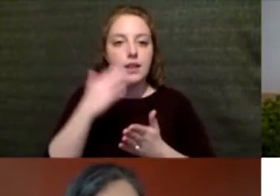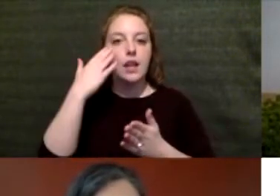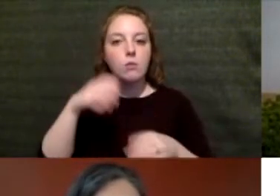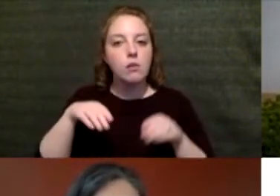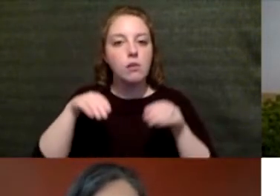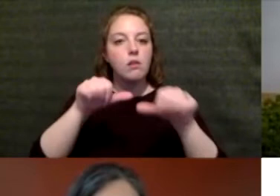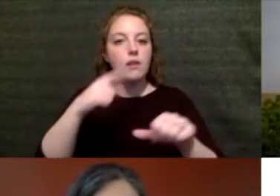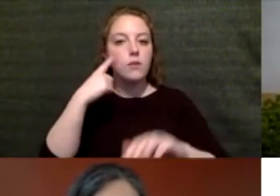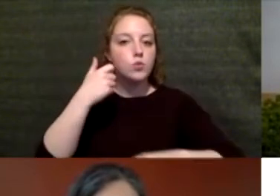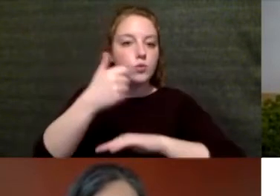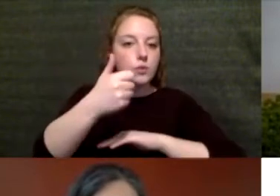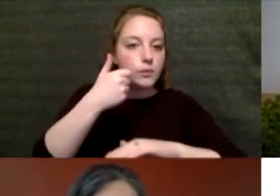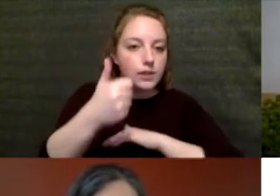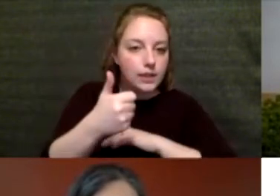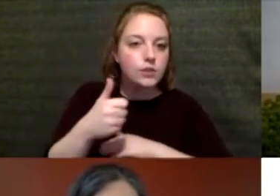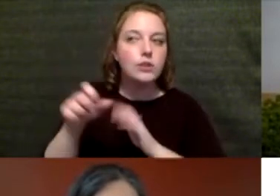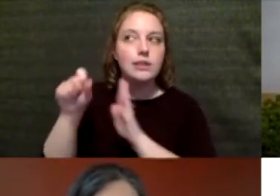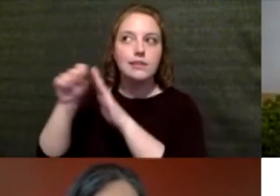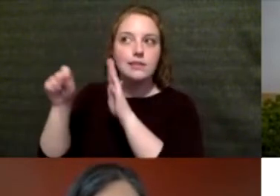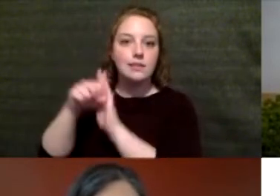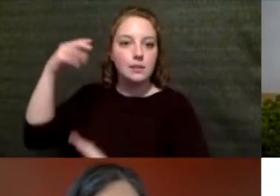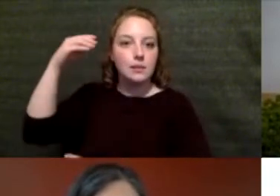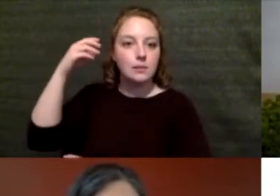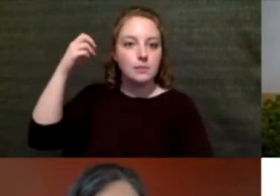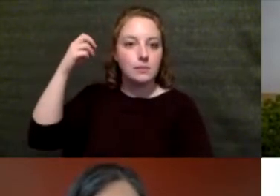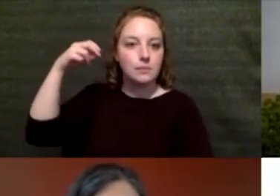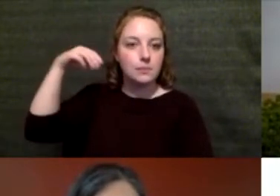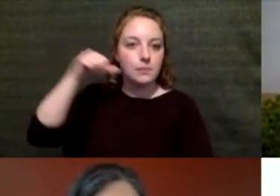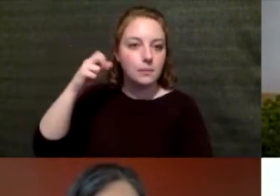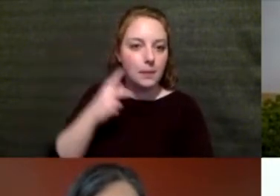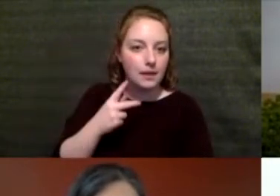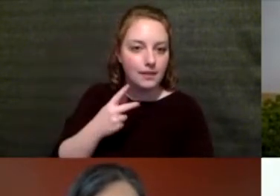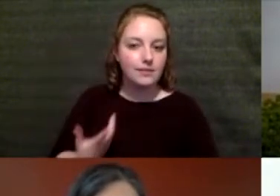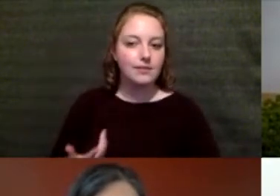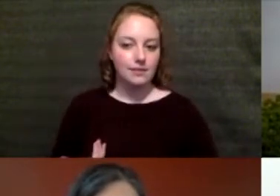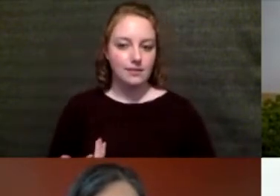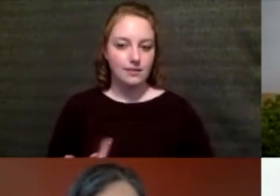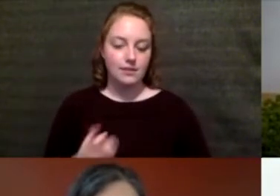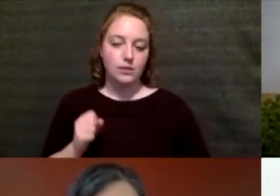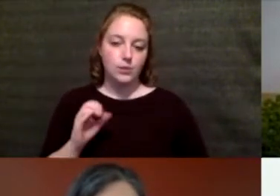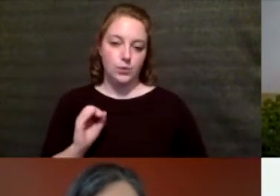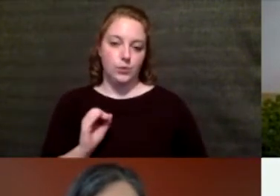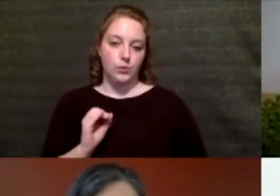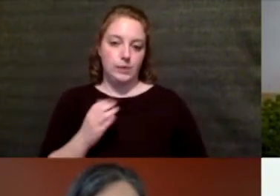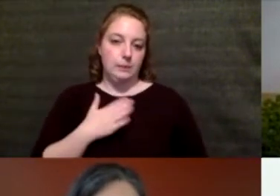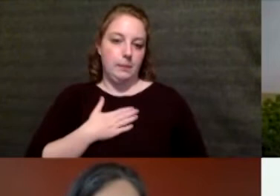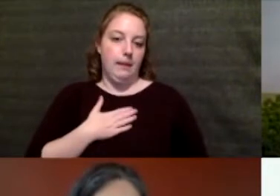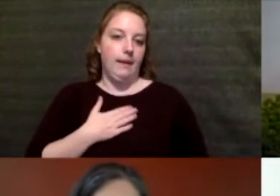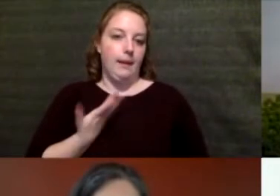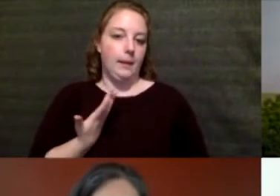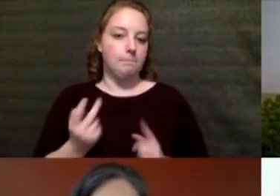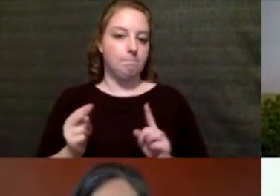schools. And there's, you know, um, so, uh, that's just kind of my sense of it.